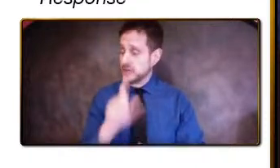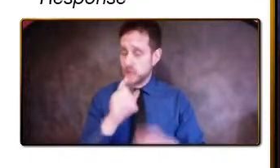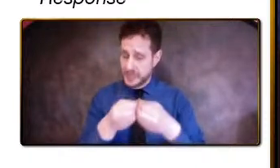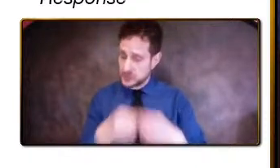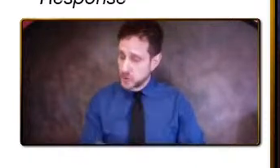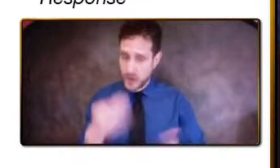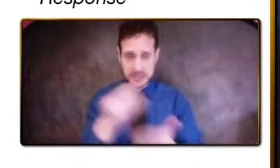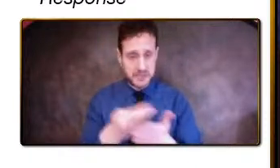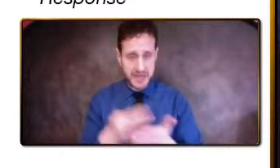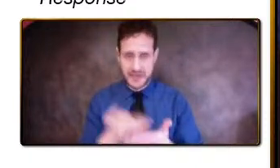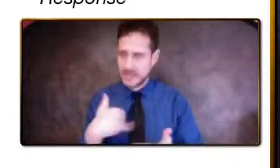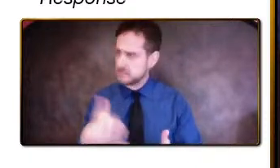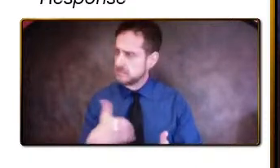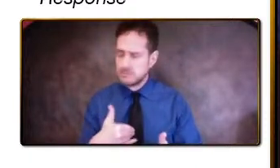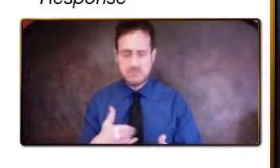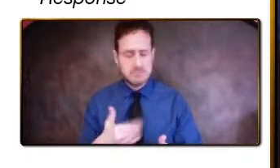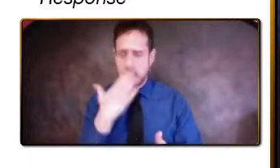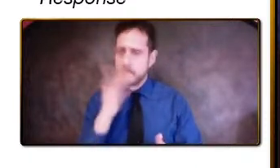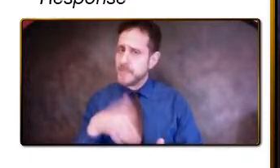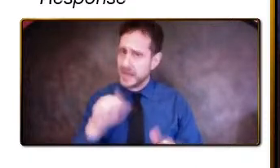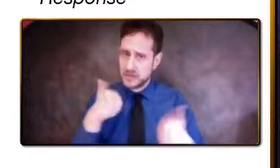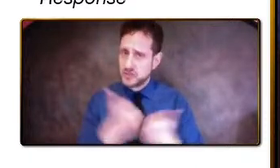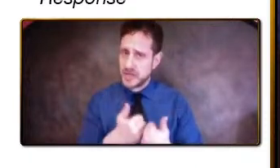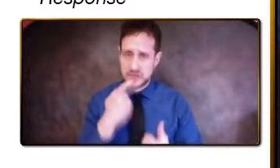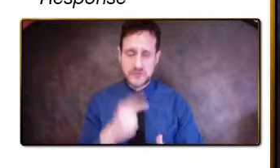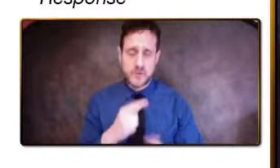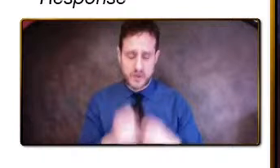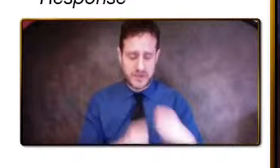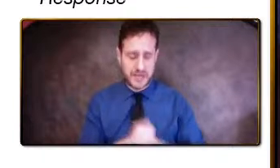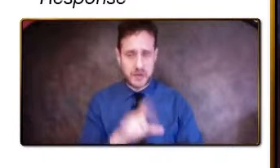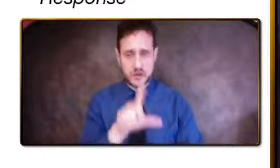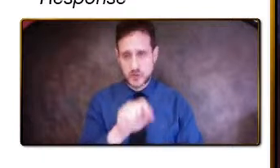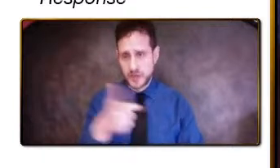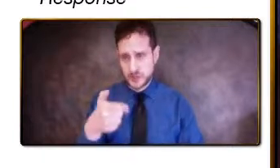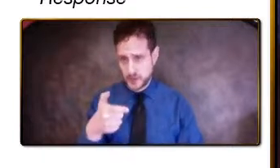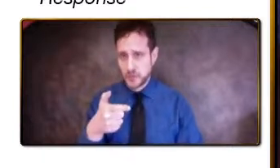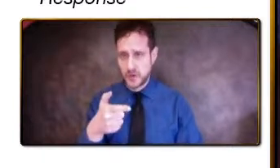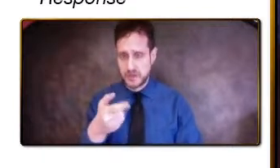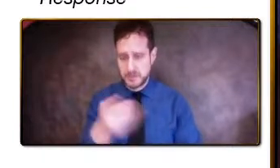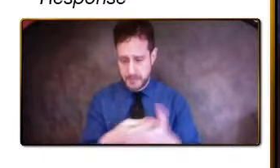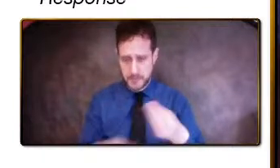biggest challenge in the 2021 budget. And so when you look at what